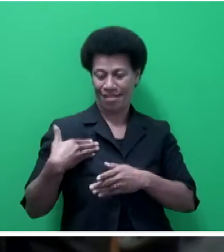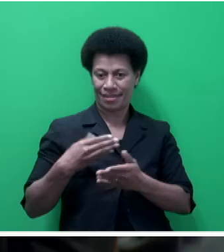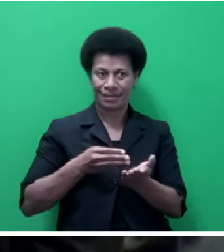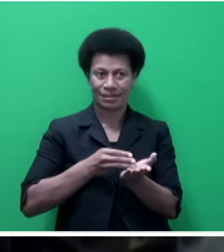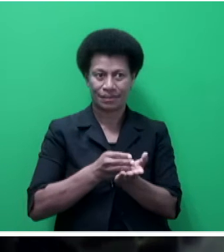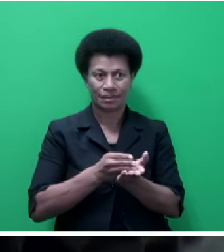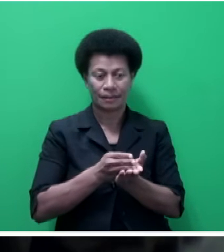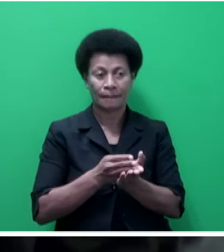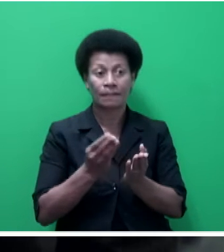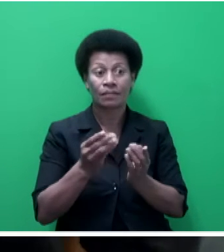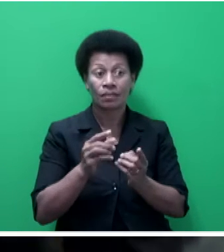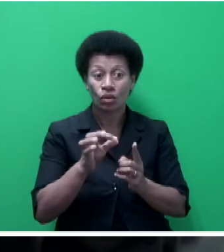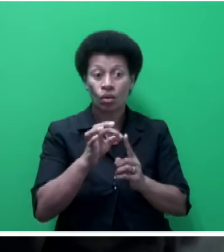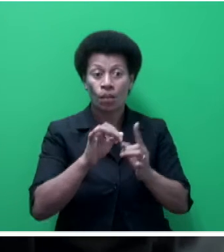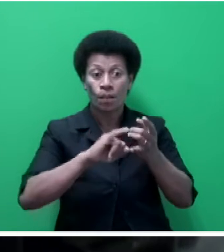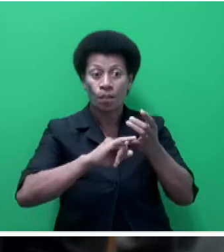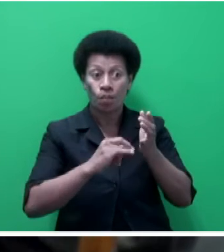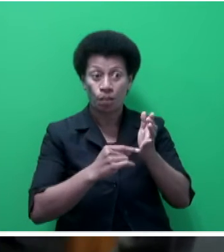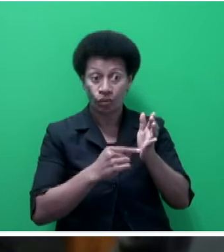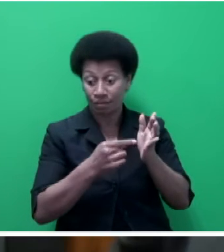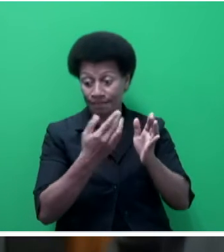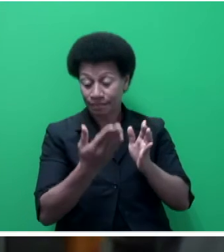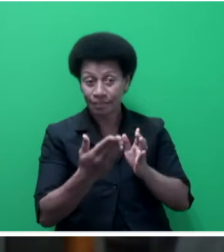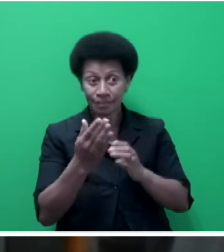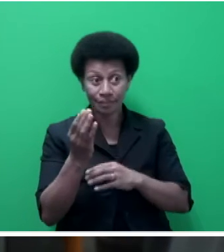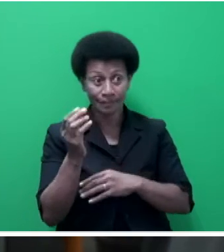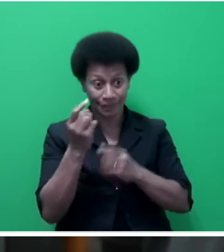at the Fiji National University, the former Fiji School of Medicine,